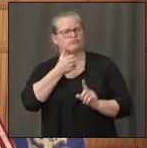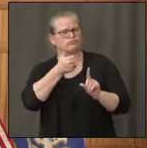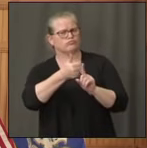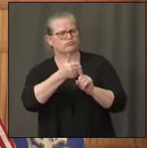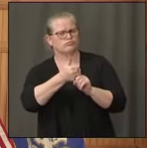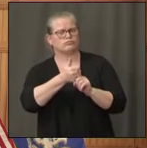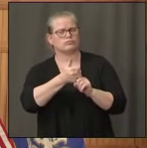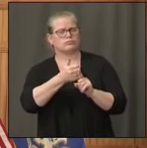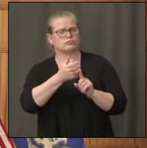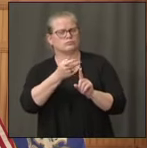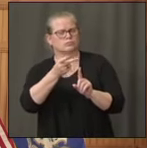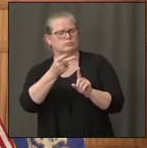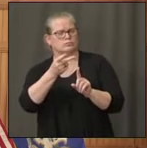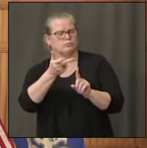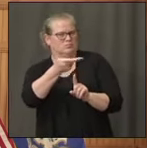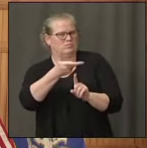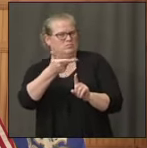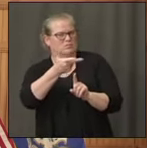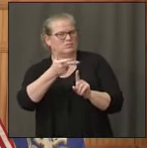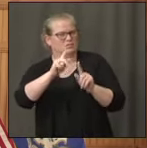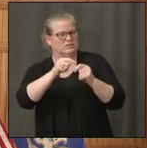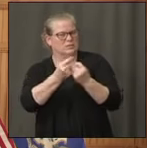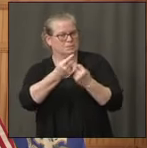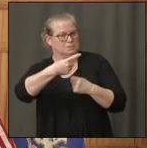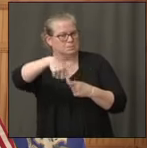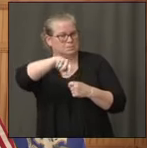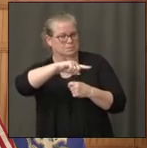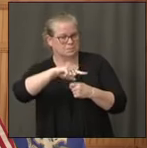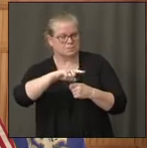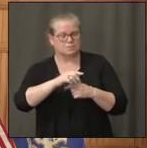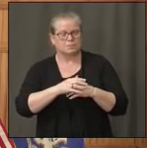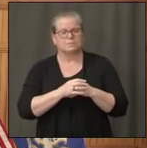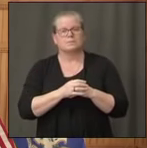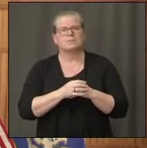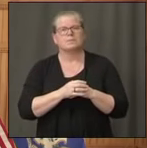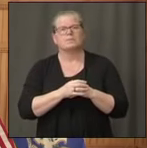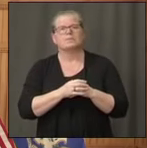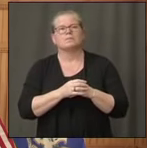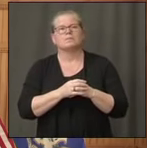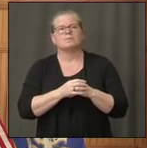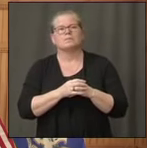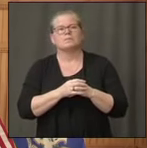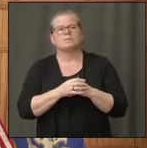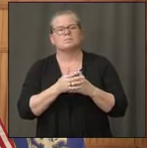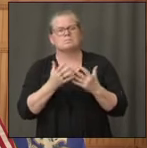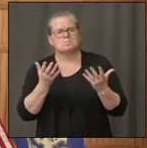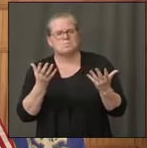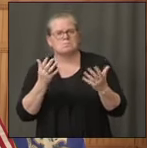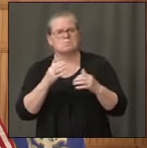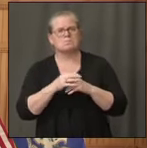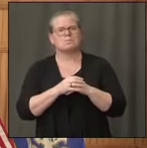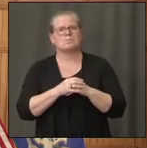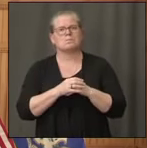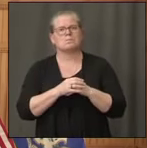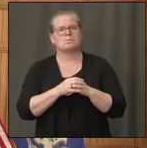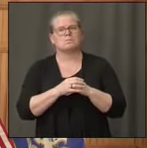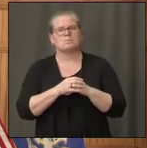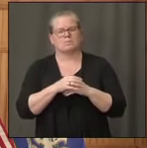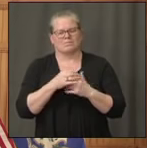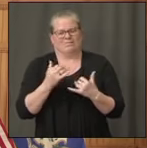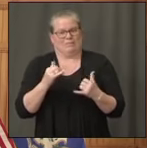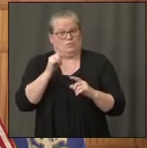what businesses or aspects of this latest reopening